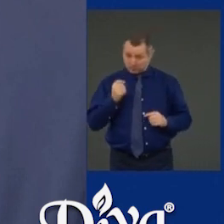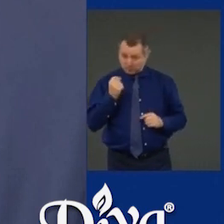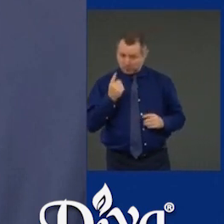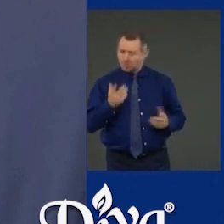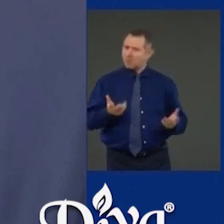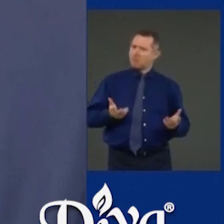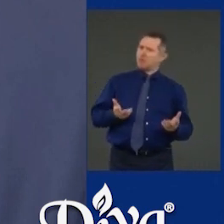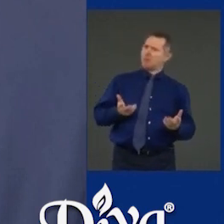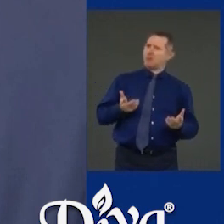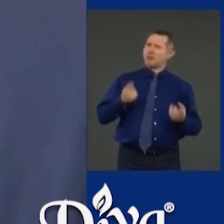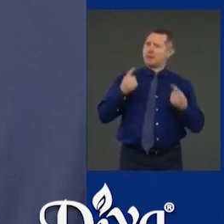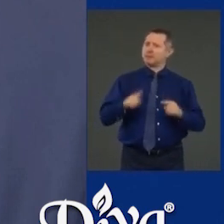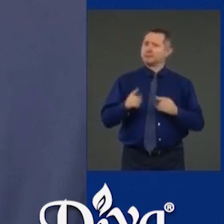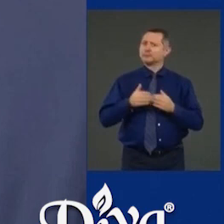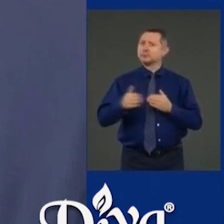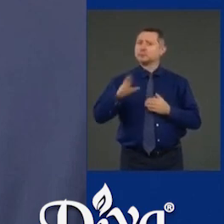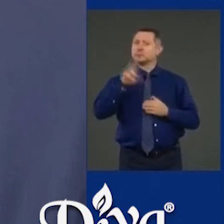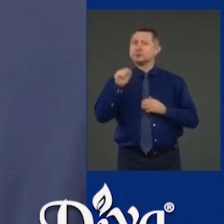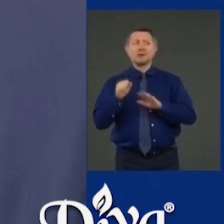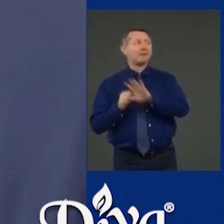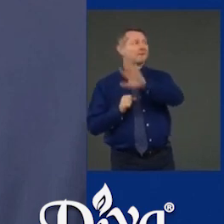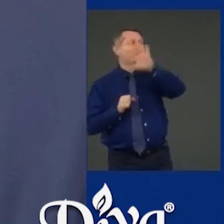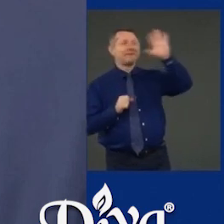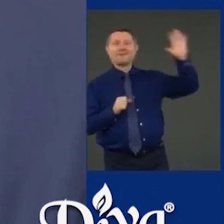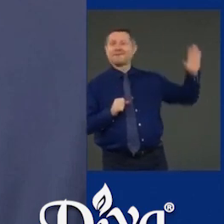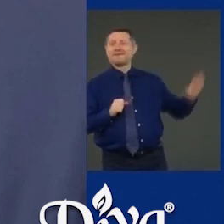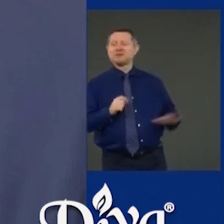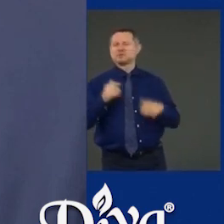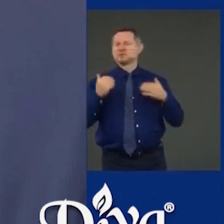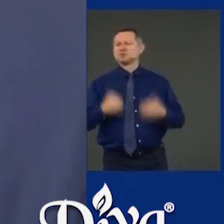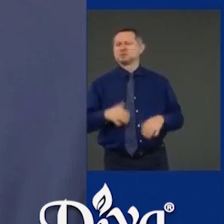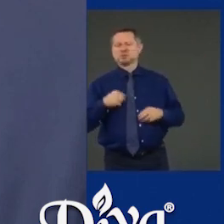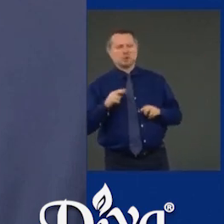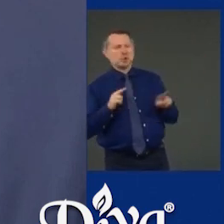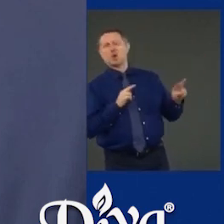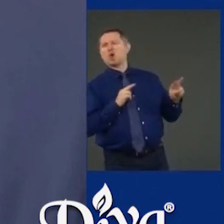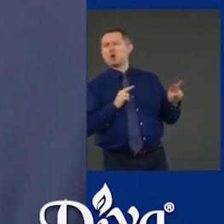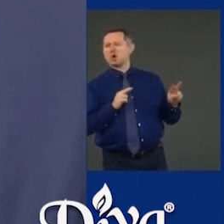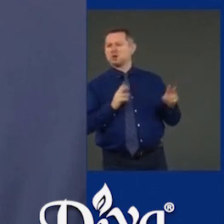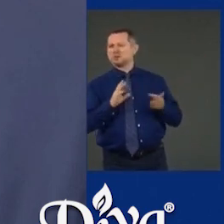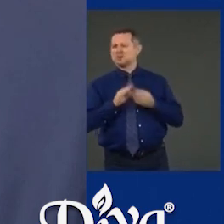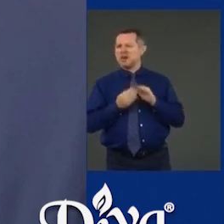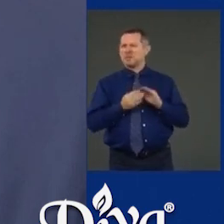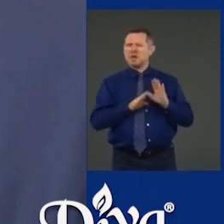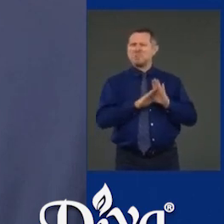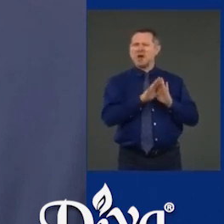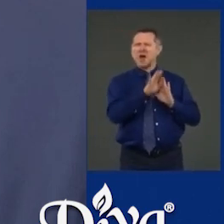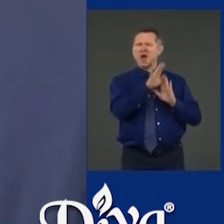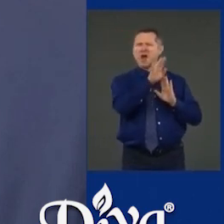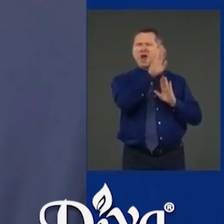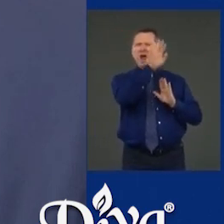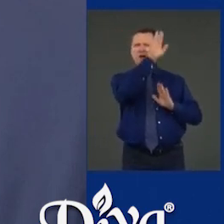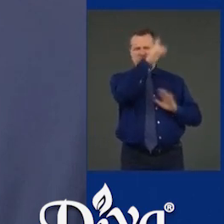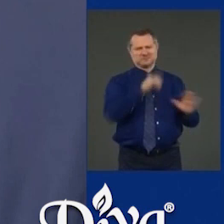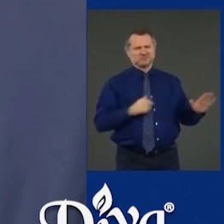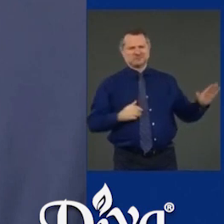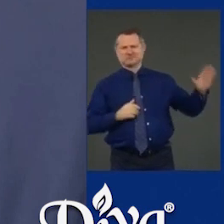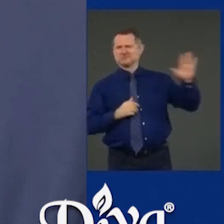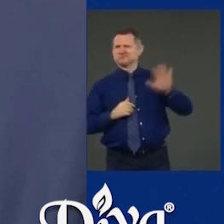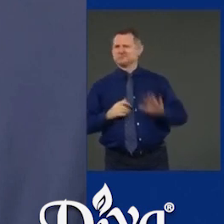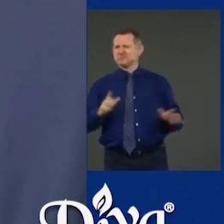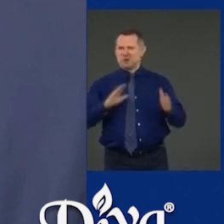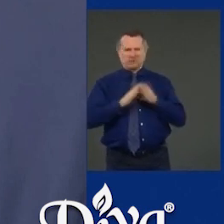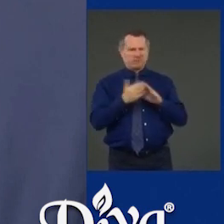the rest of the country, you know, we have seen not just spikes, but we've seen real community spread, better